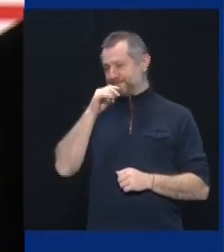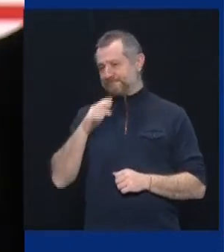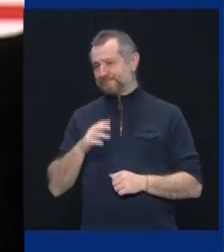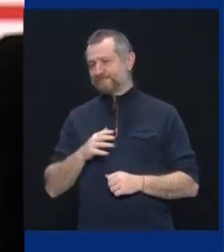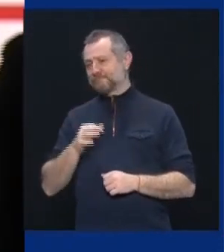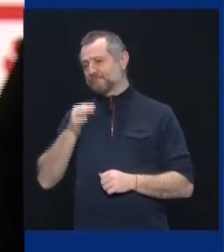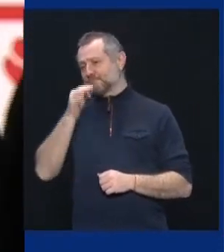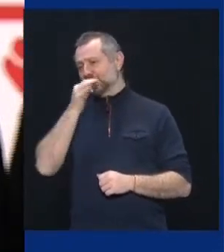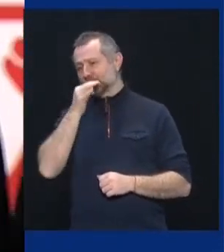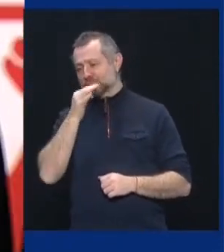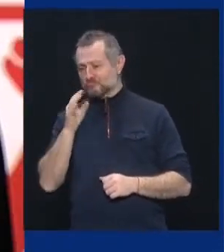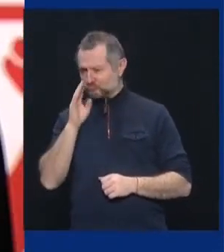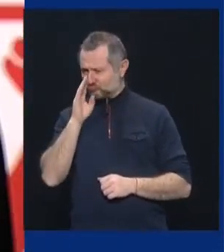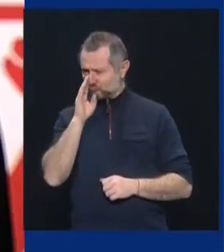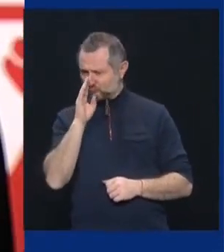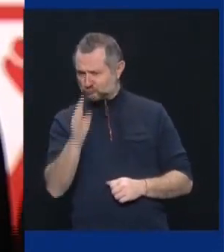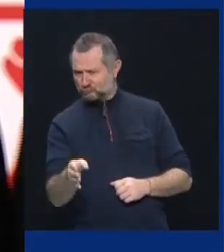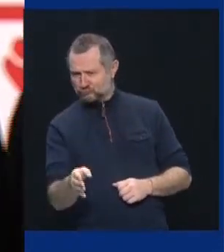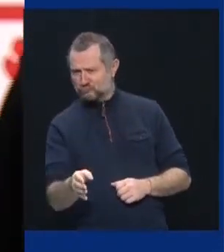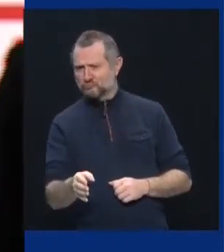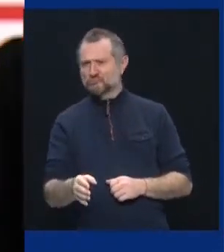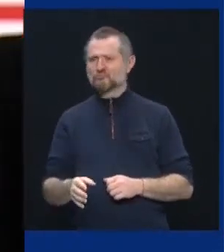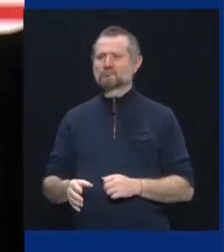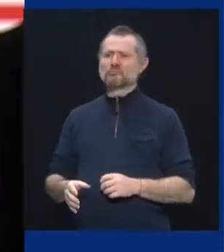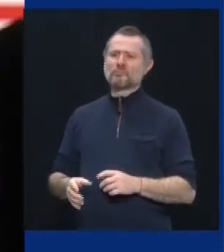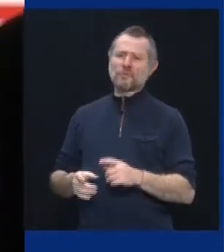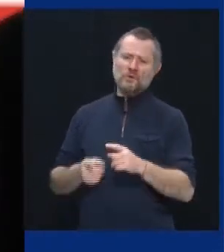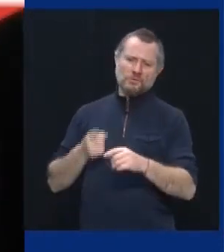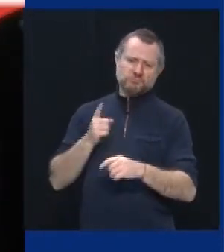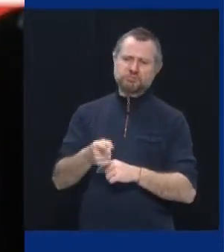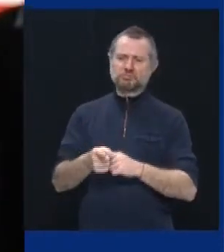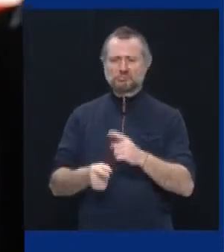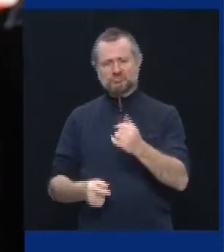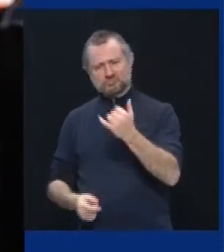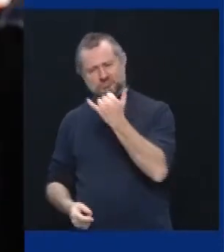in disciplining me and telling me where I make a mistake,